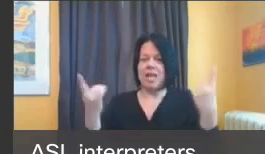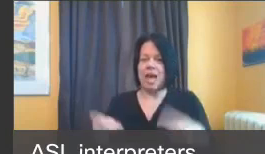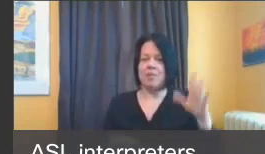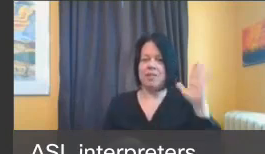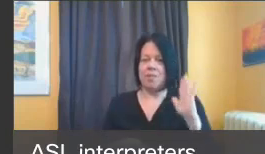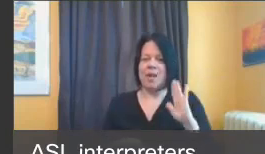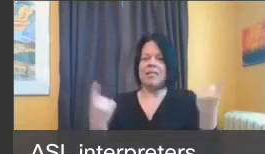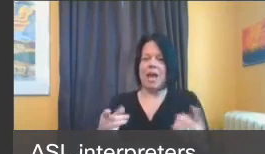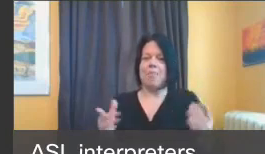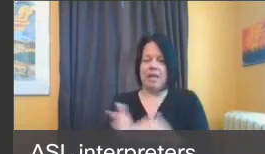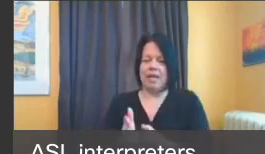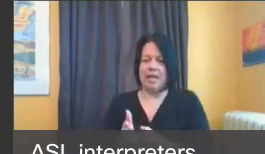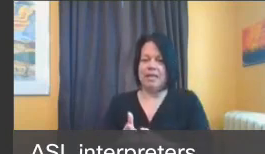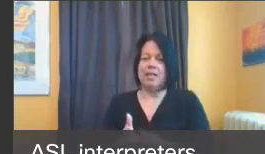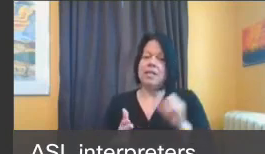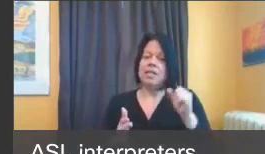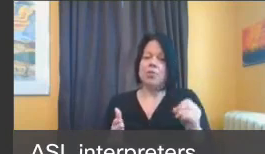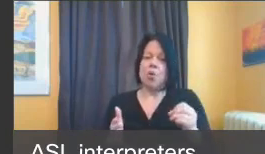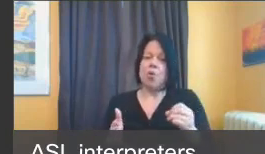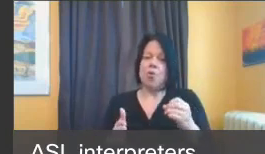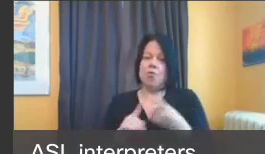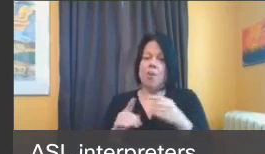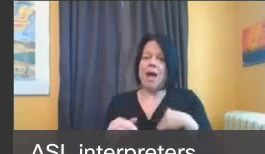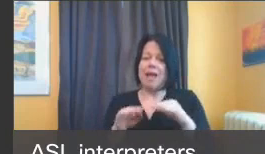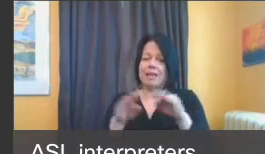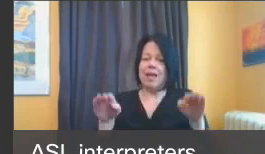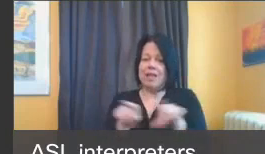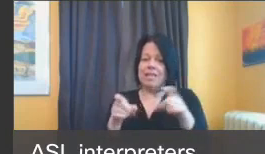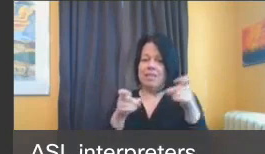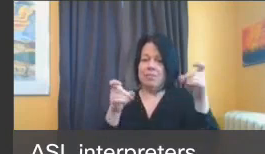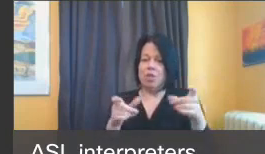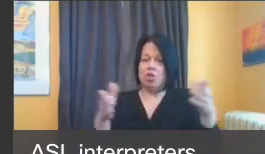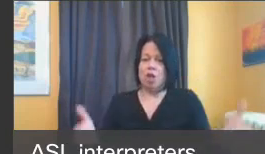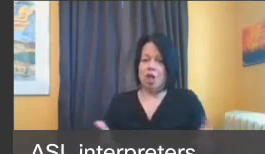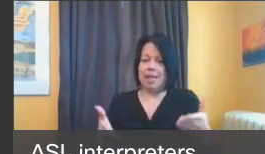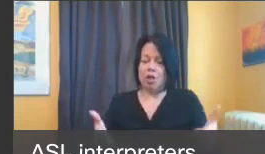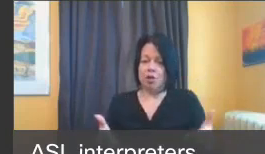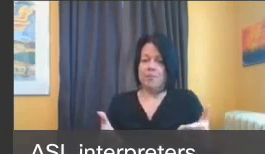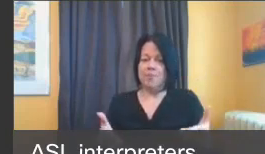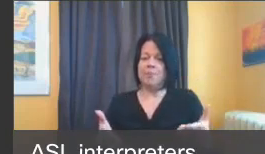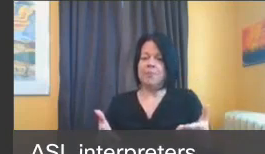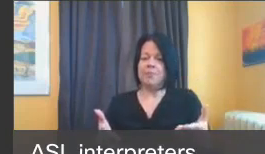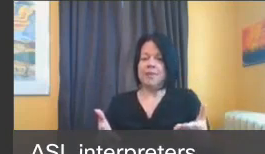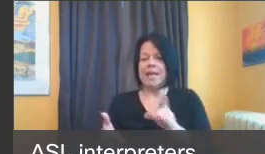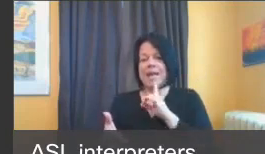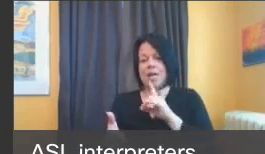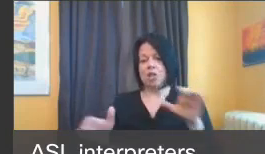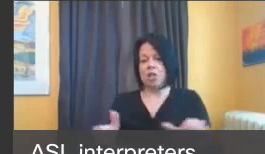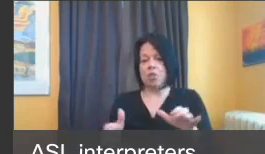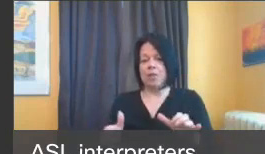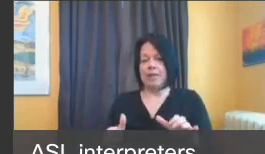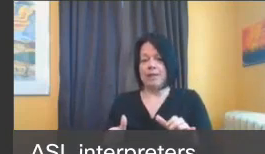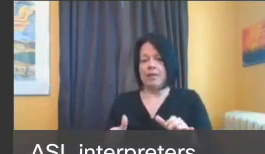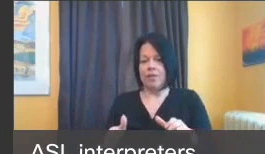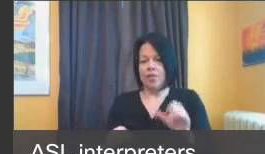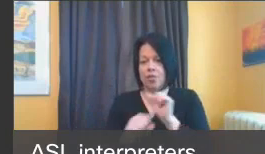happening all over again. So just from, you know, my level as an administrator here and actually doing the on the ground work of